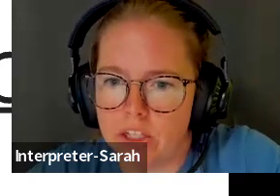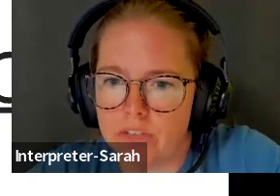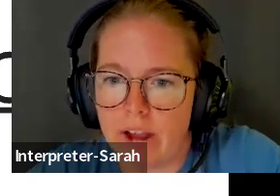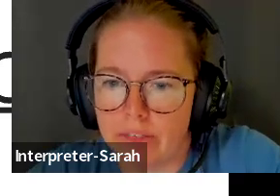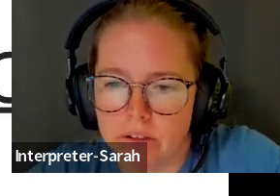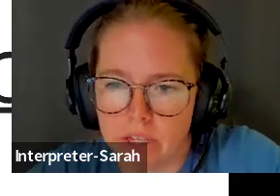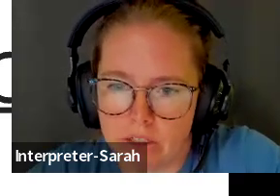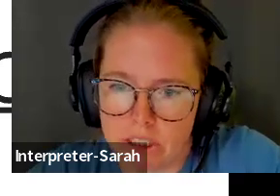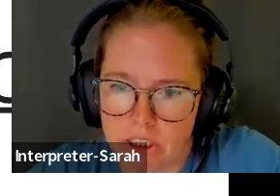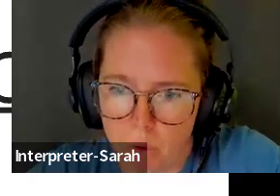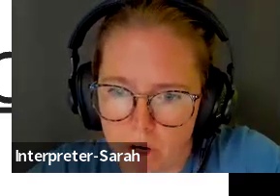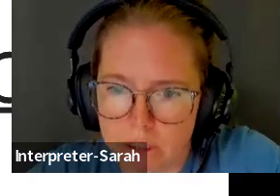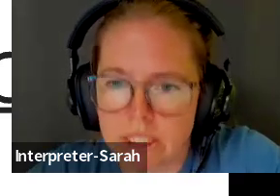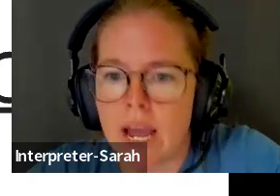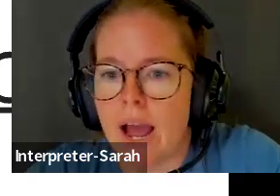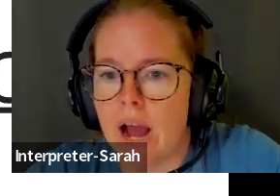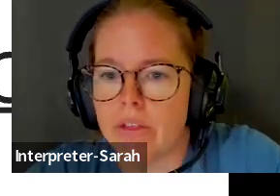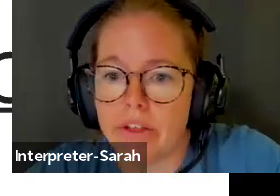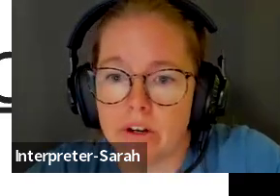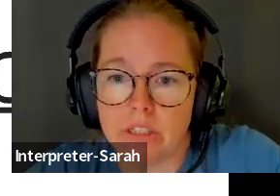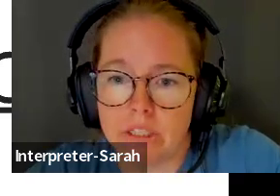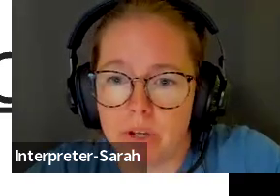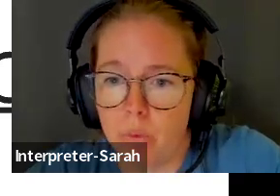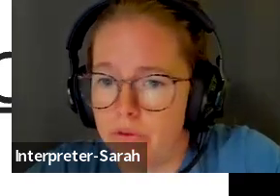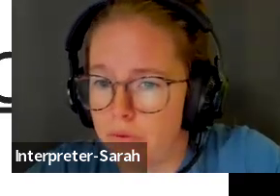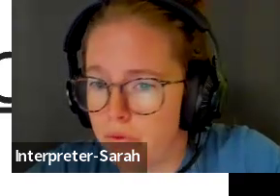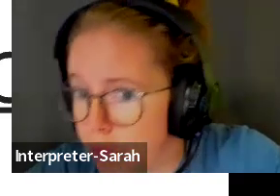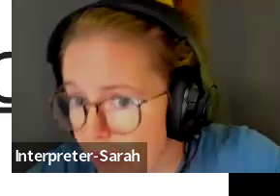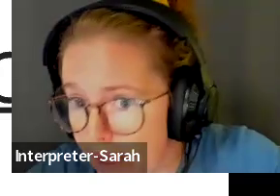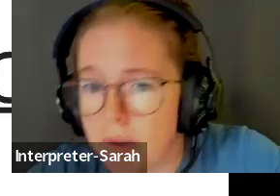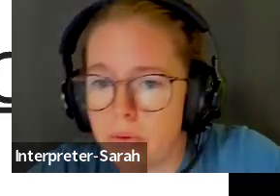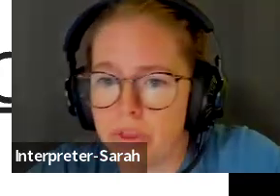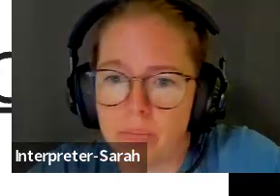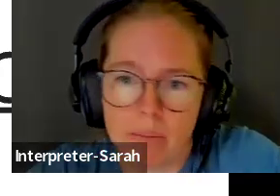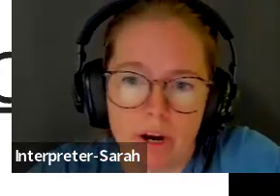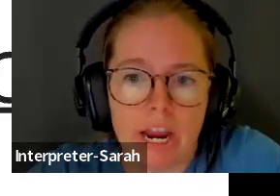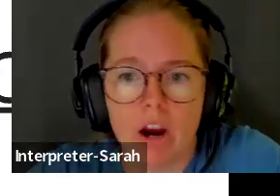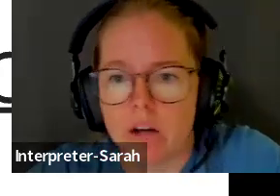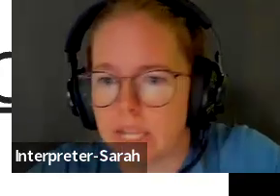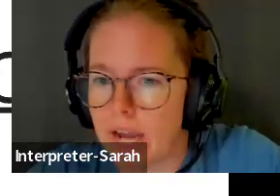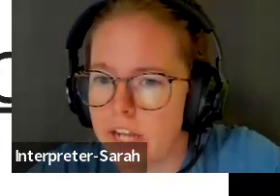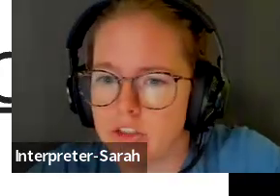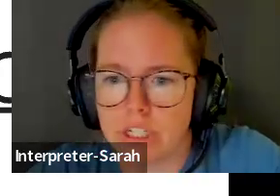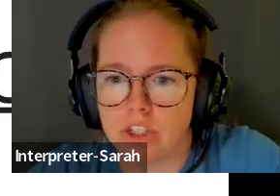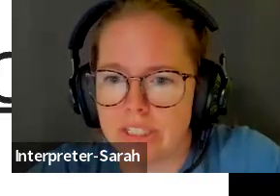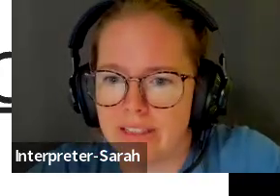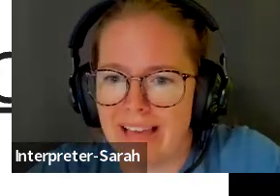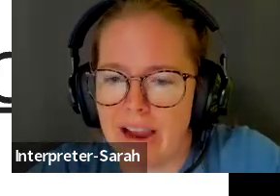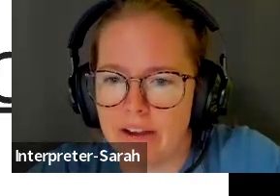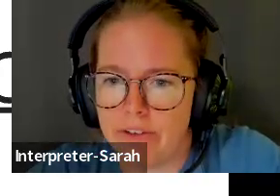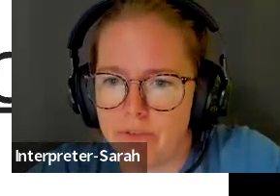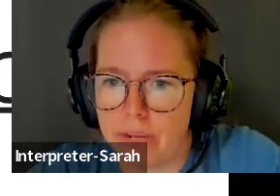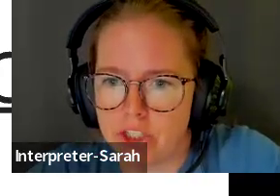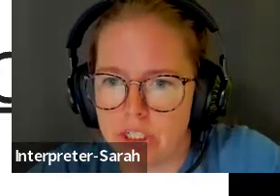lack of knowledge of how the healthcare system works, how the healthcare system can work for them within primary care or psychiatry, just